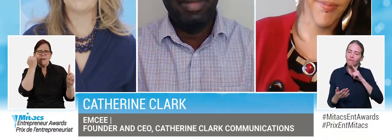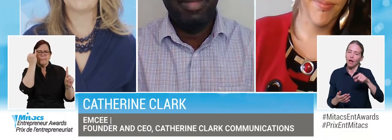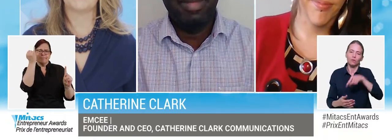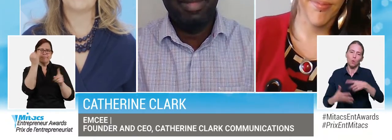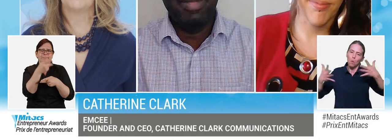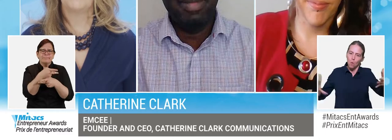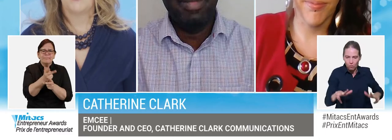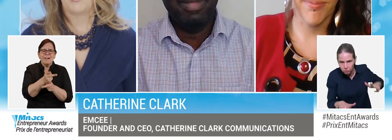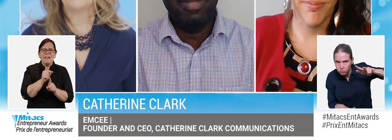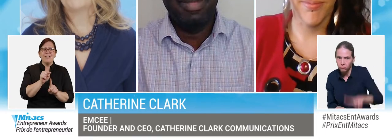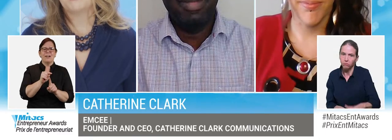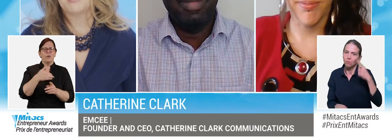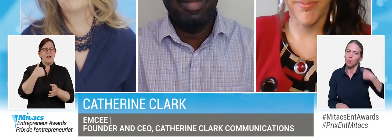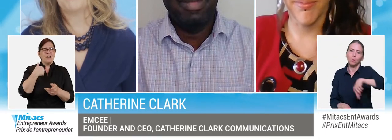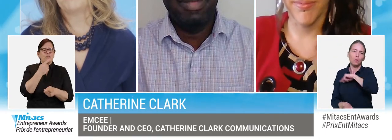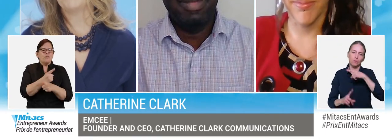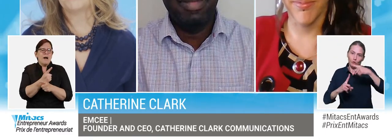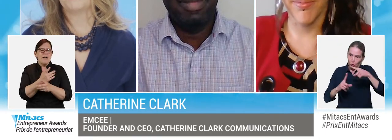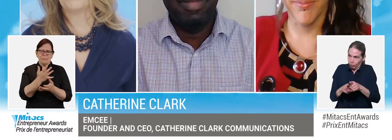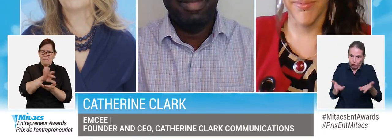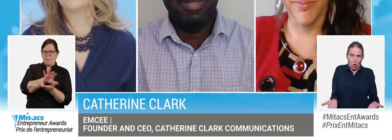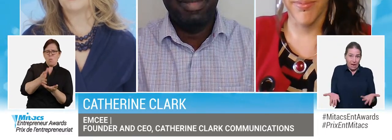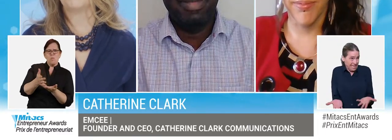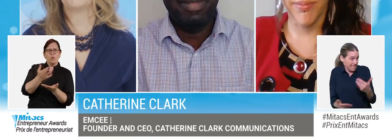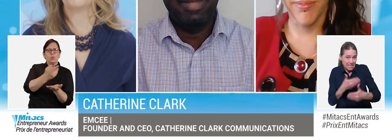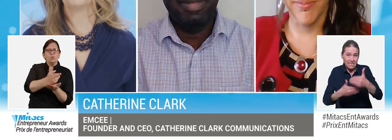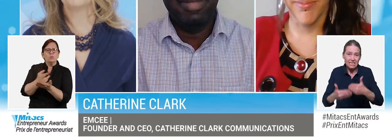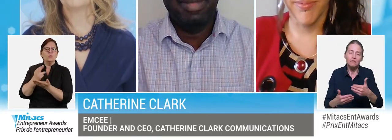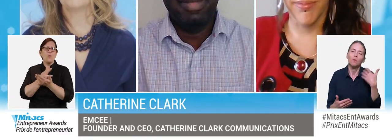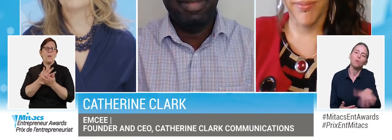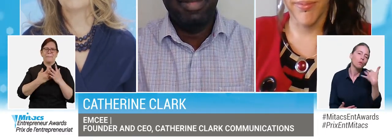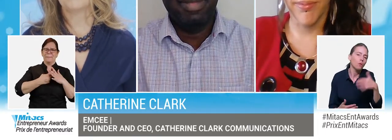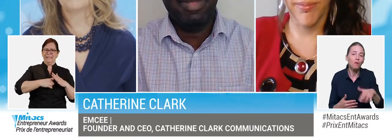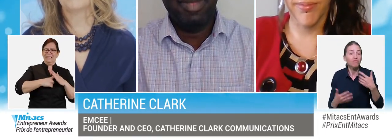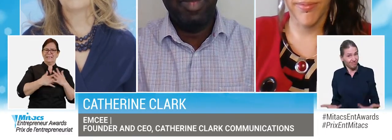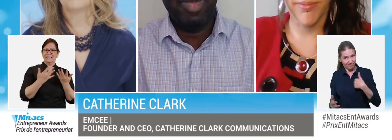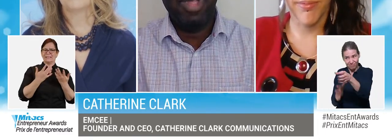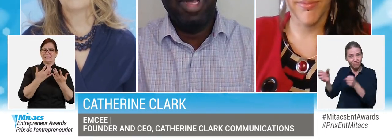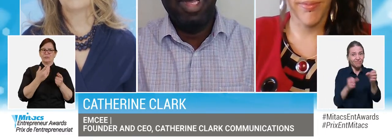launching your business? And how has Mitacs been able to support CO2?